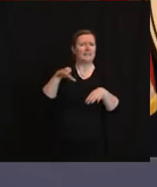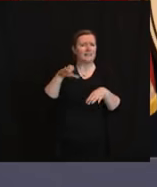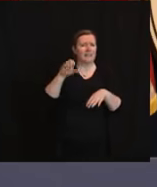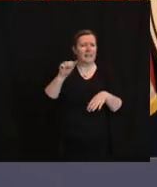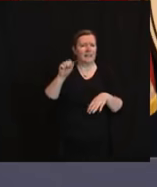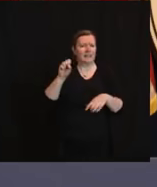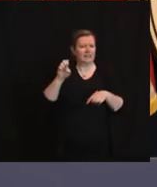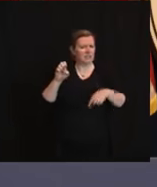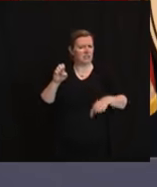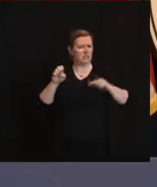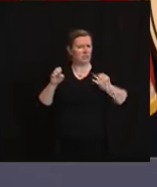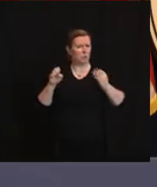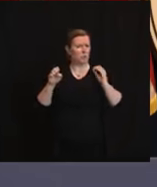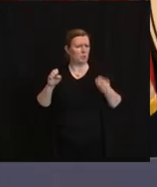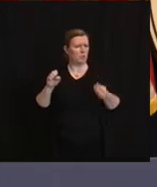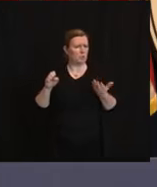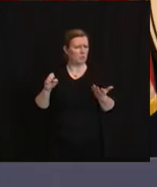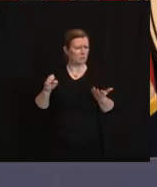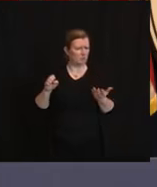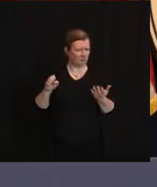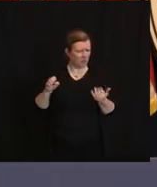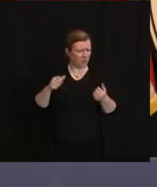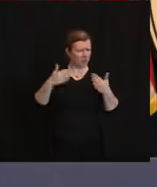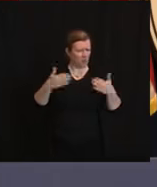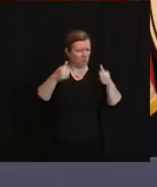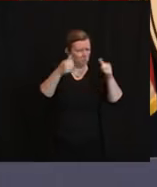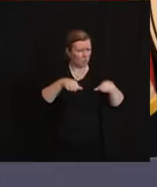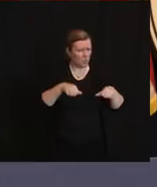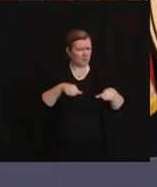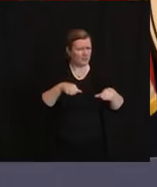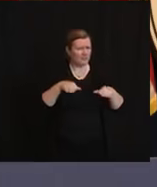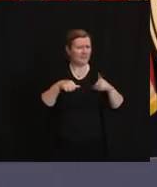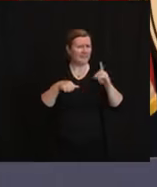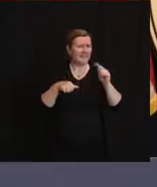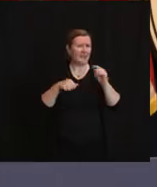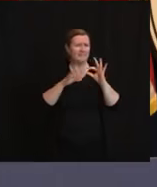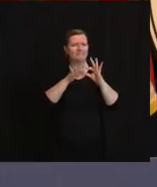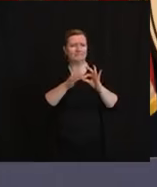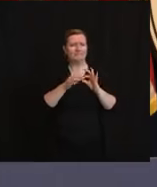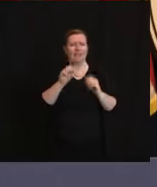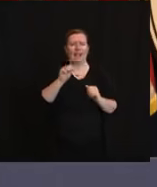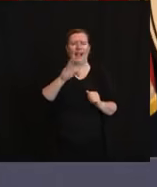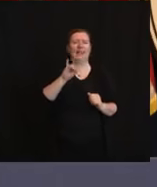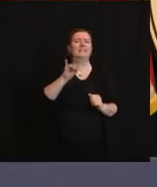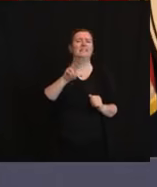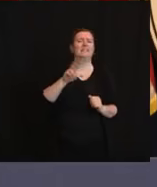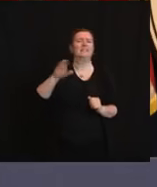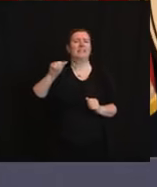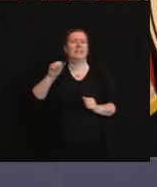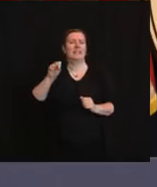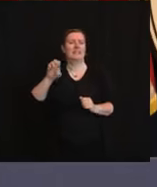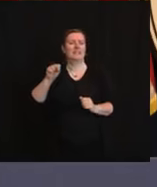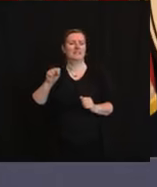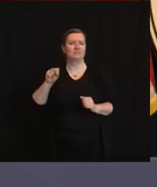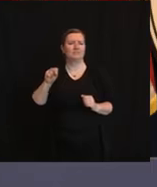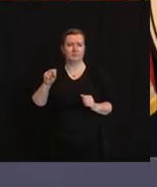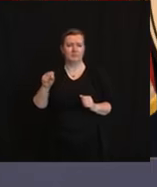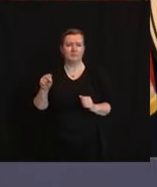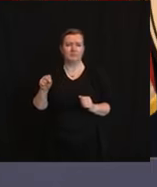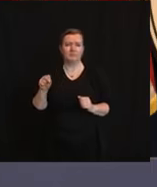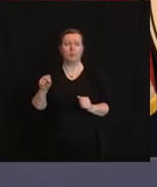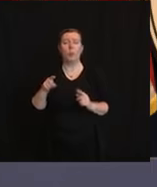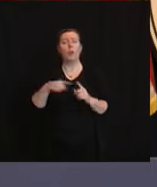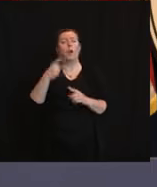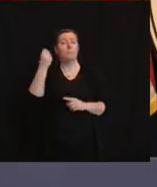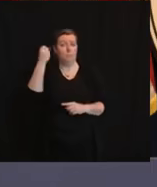post data about active cases? On the protests, we hear this enforcement report